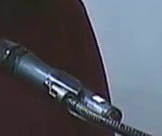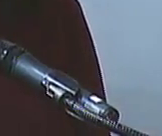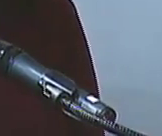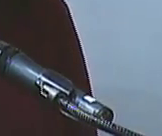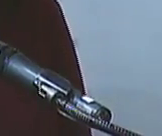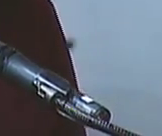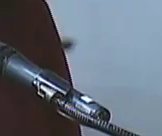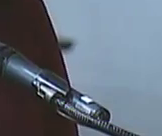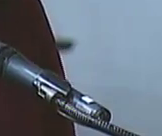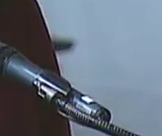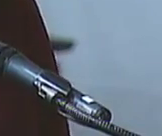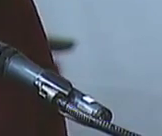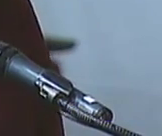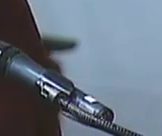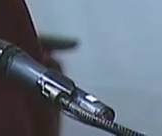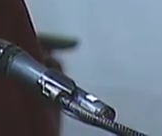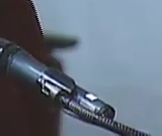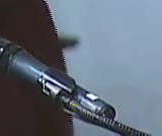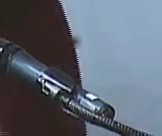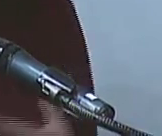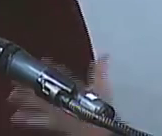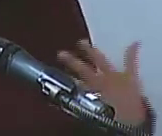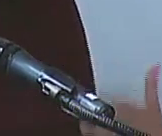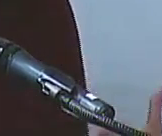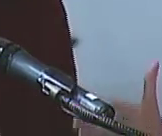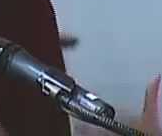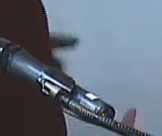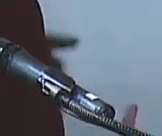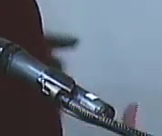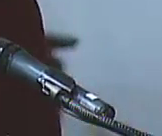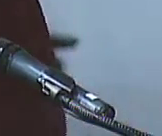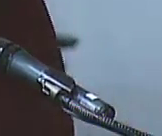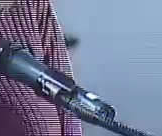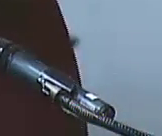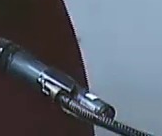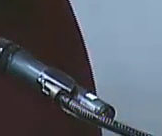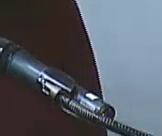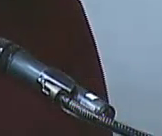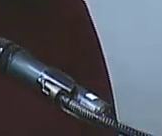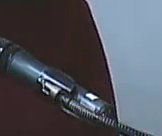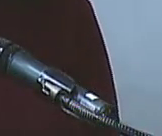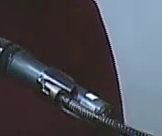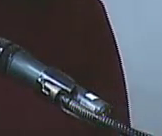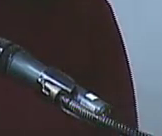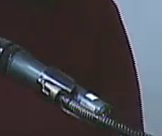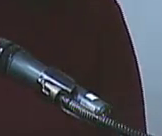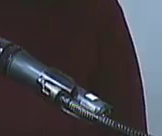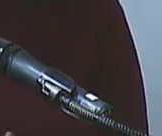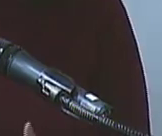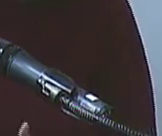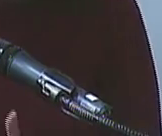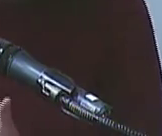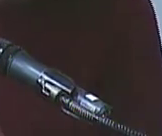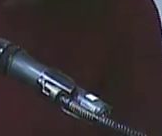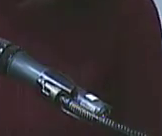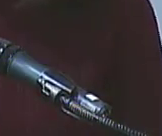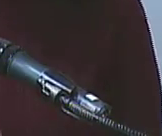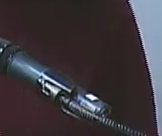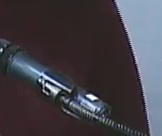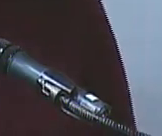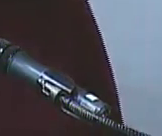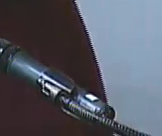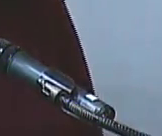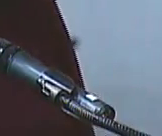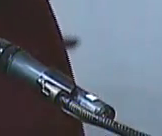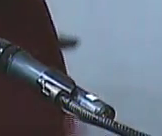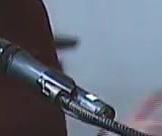with JCPS. And I feel somewhat inadequate standing here before you tonight because when it comes to the